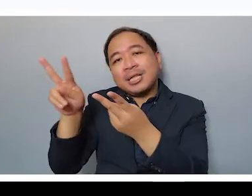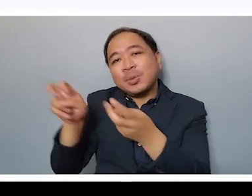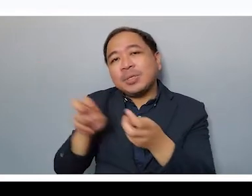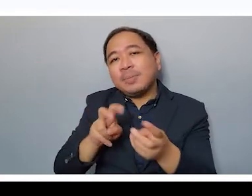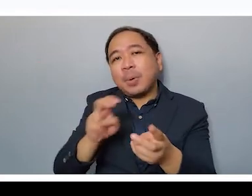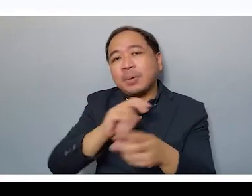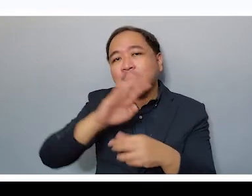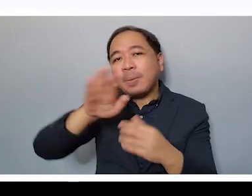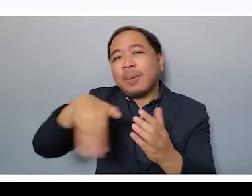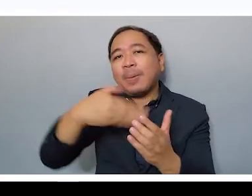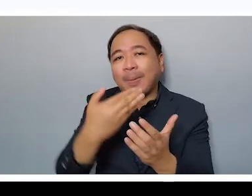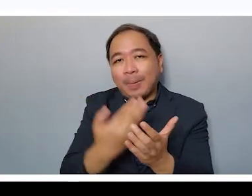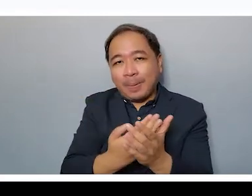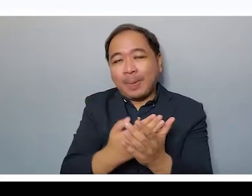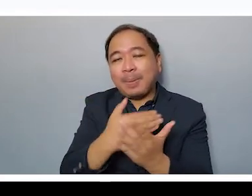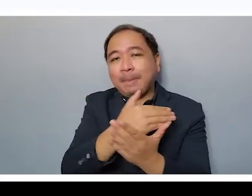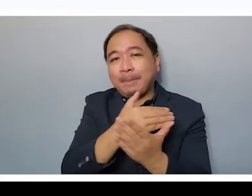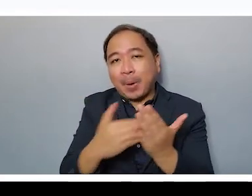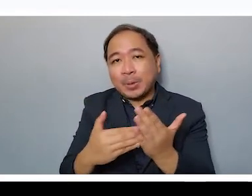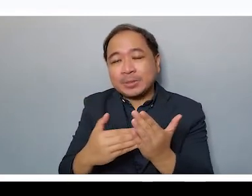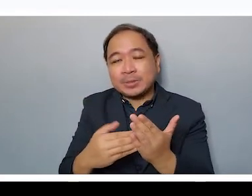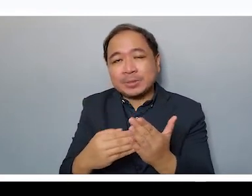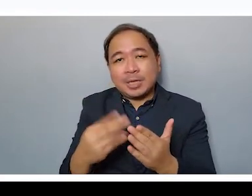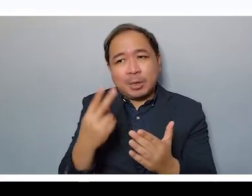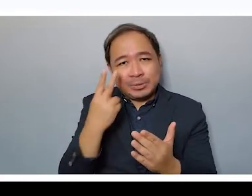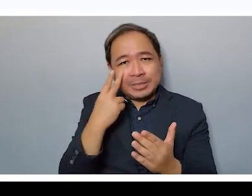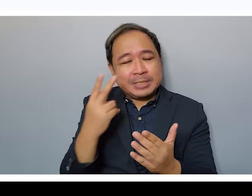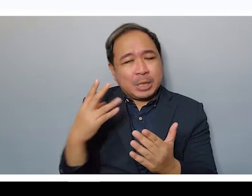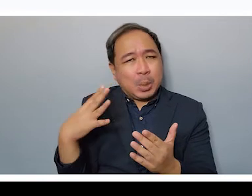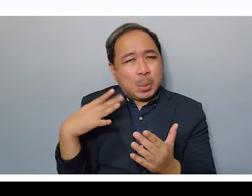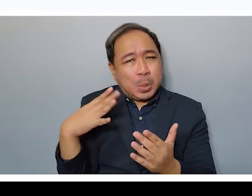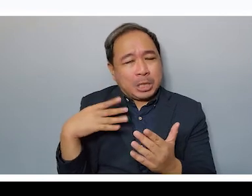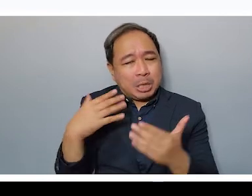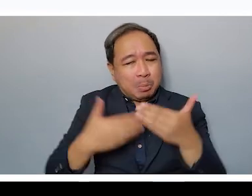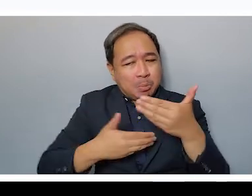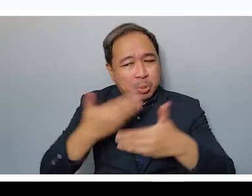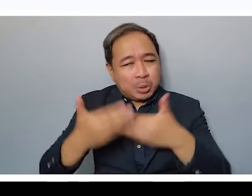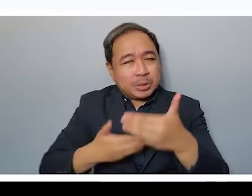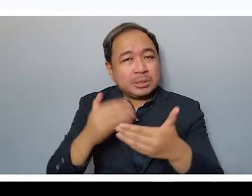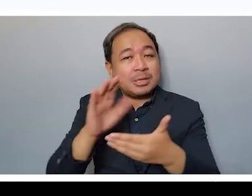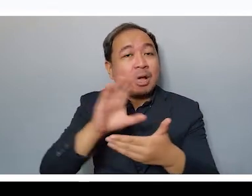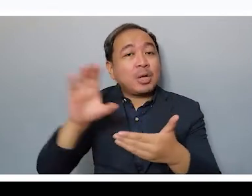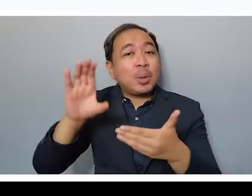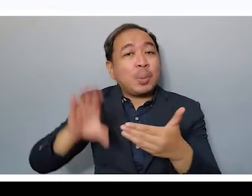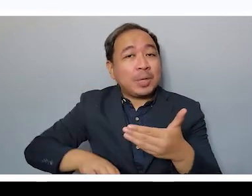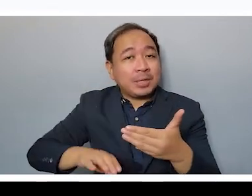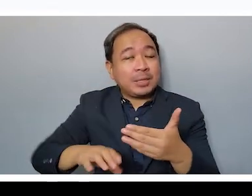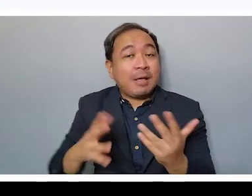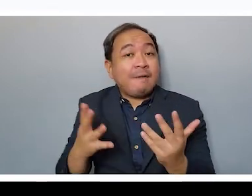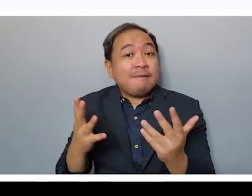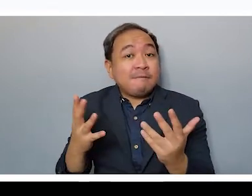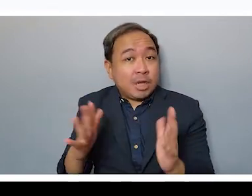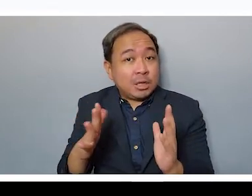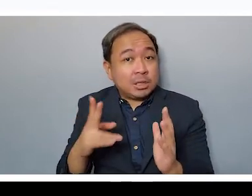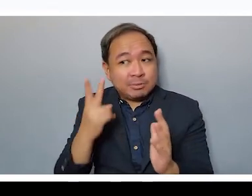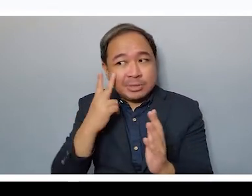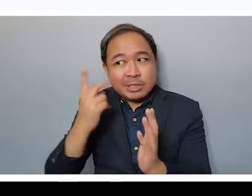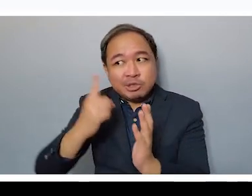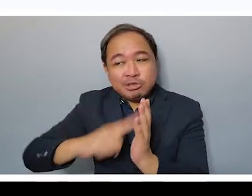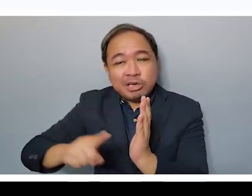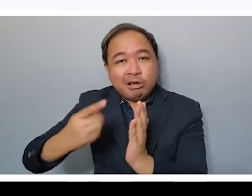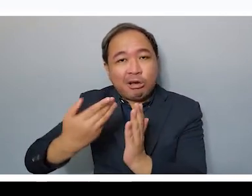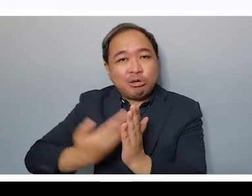this example I'm going to import all components wait for the process to finish once that's done